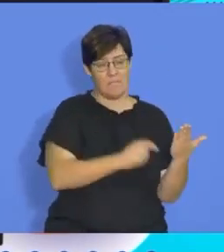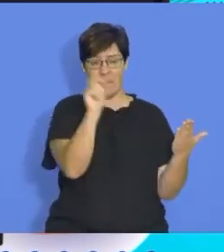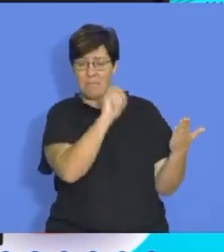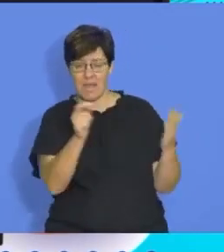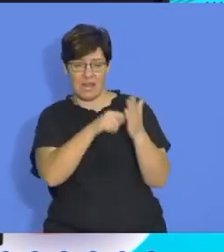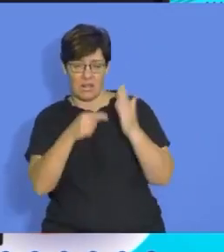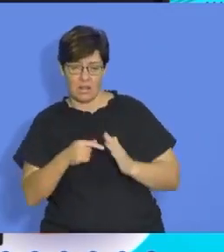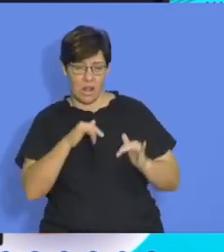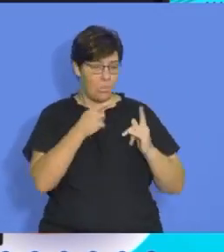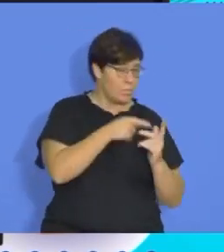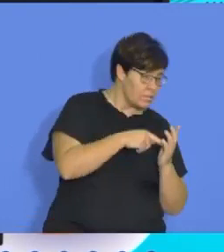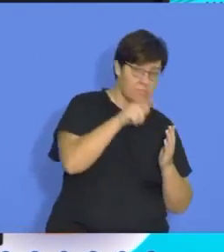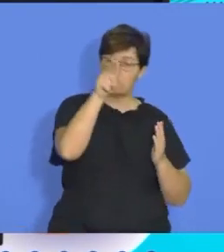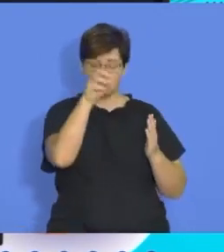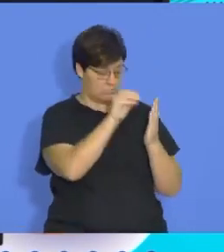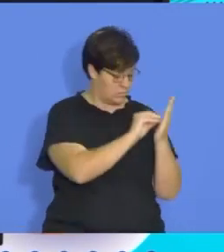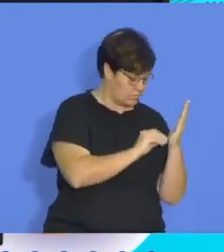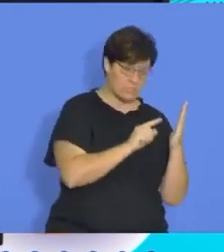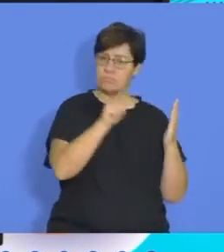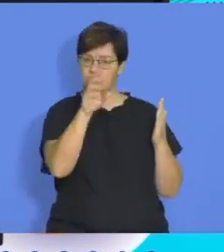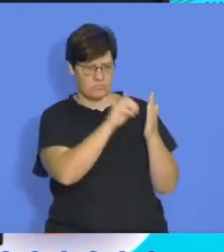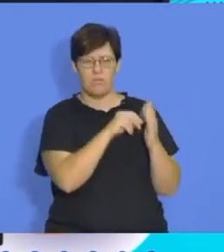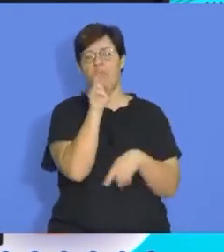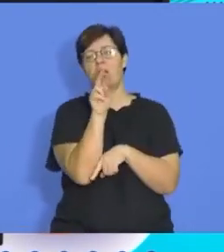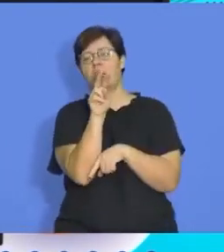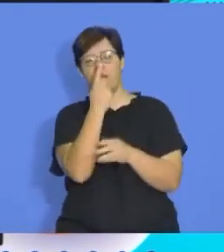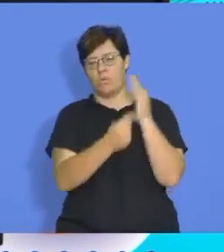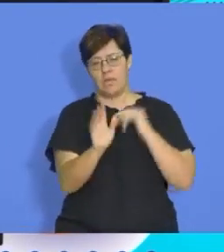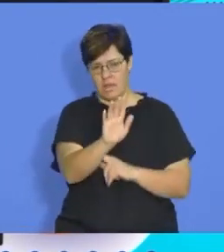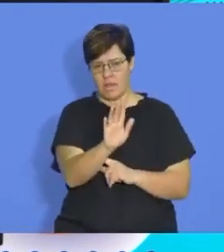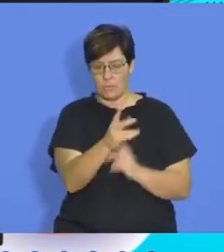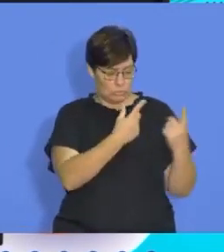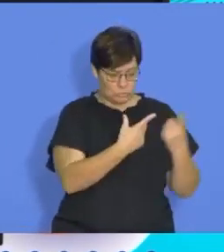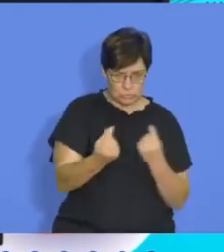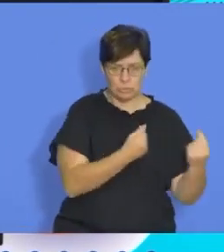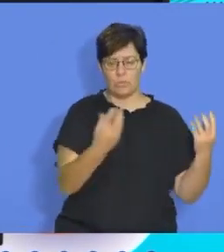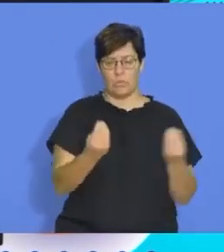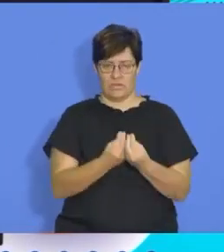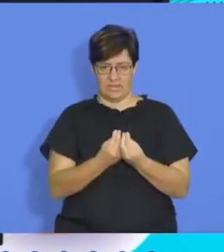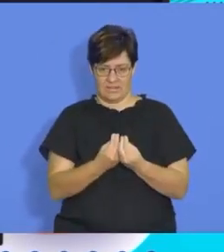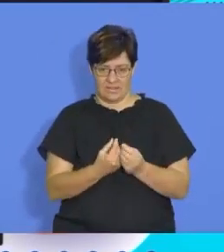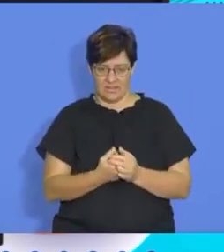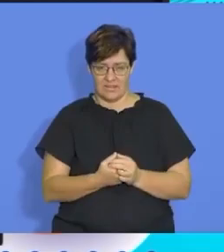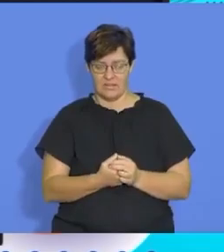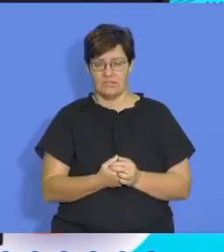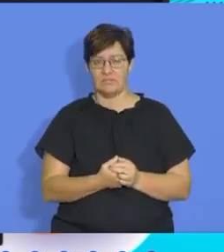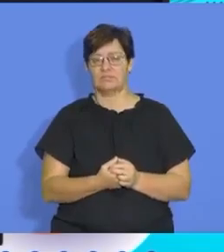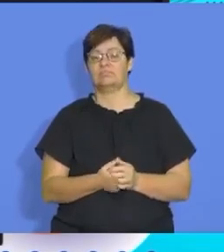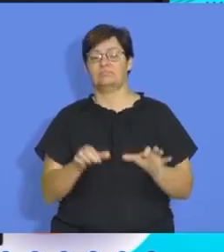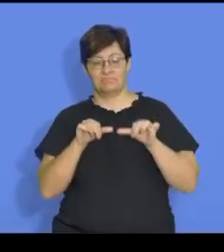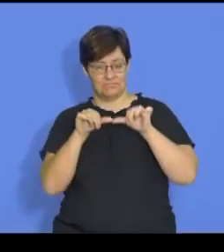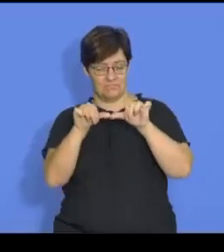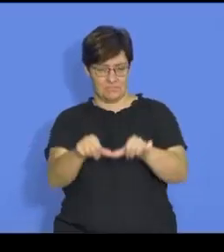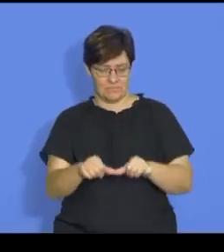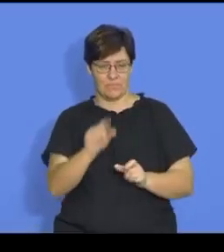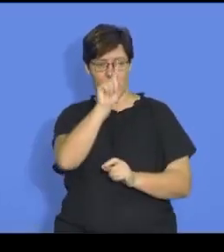me so that you are learning, not just watching, but you physically doing the exercise with me. So let's move on